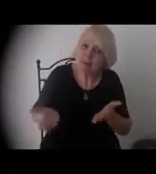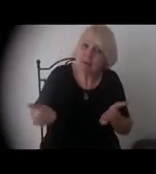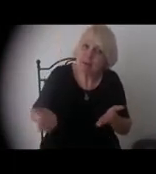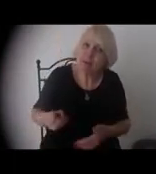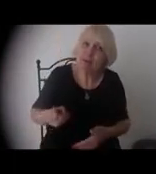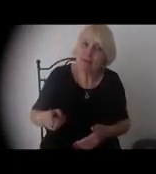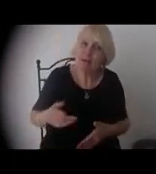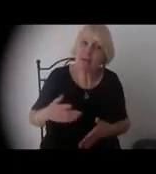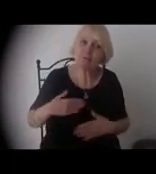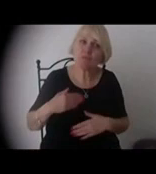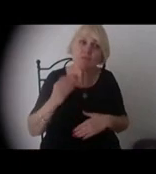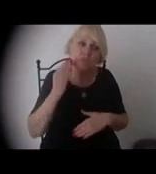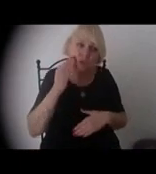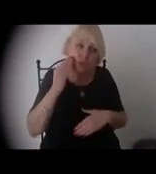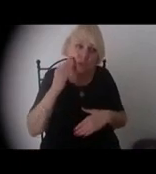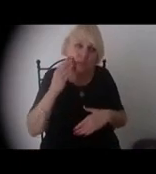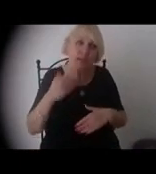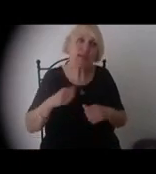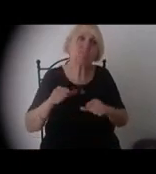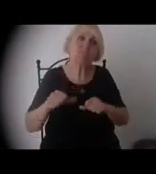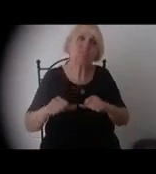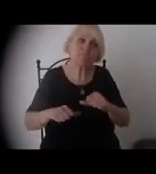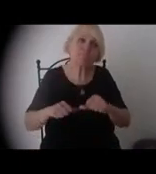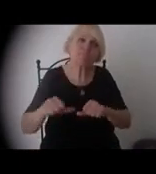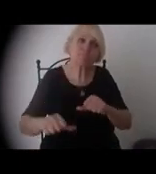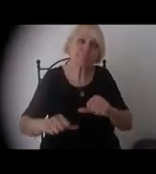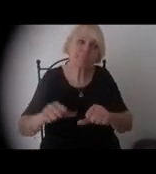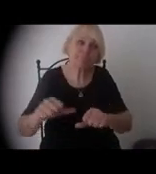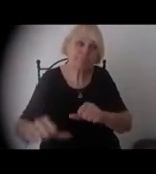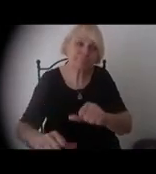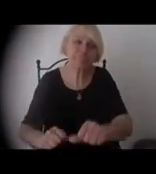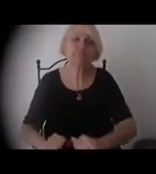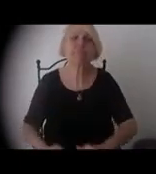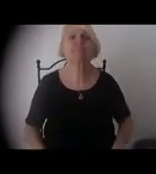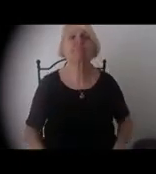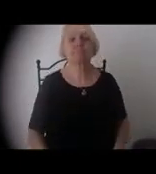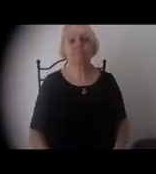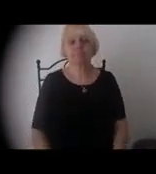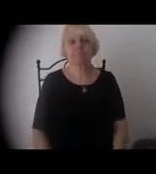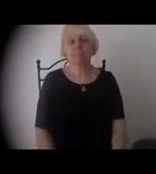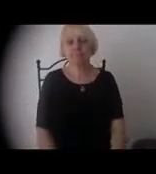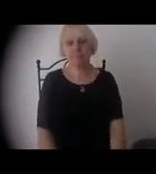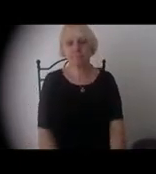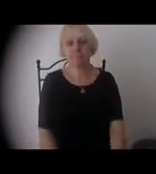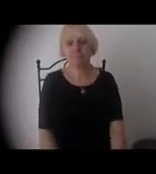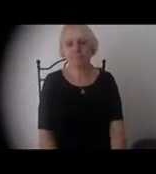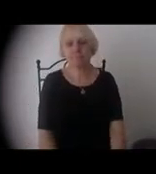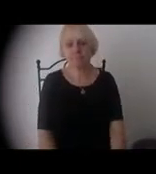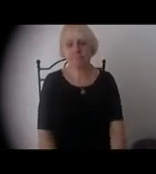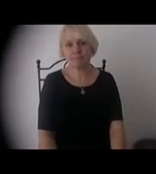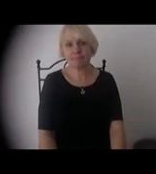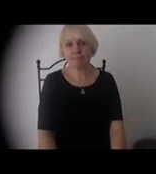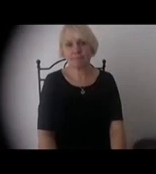they battle with those worries. But I'll pass to Nick because I'm sure he's got some helpful thoughts.